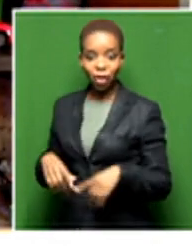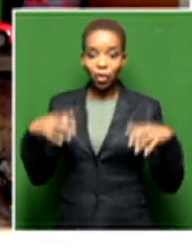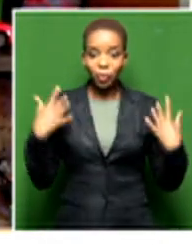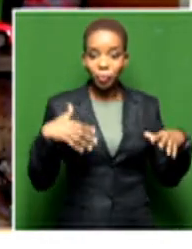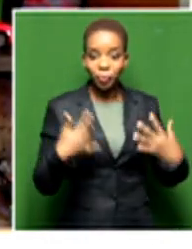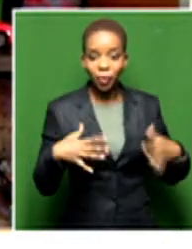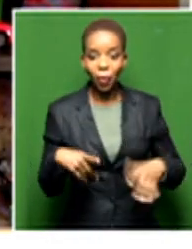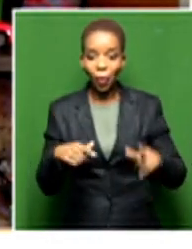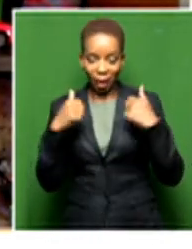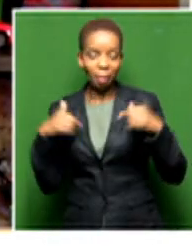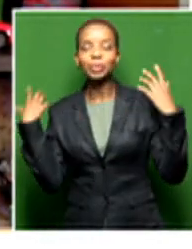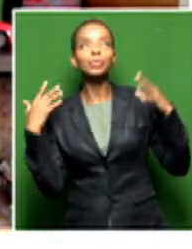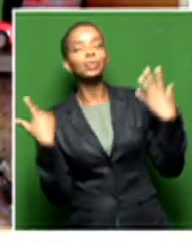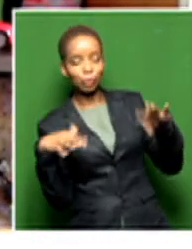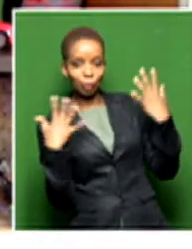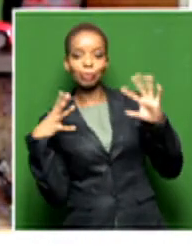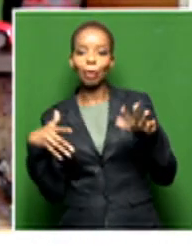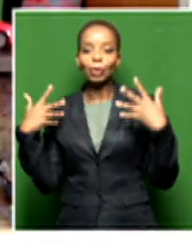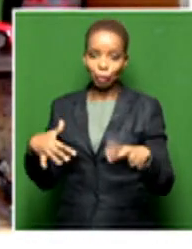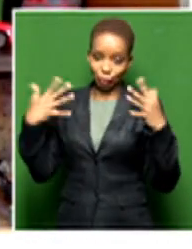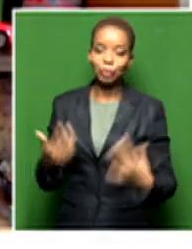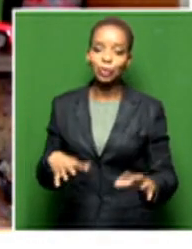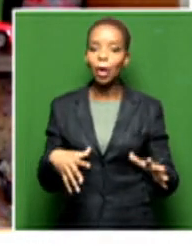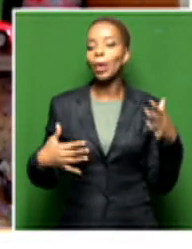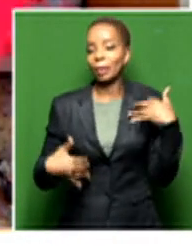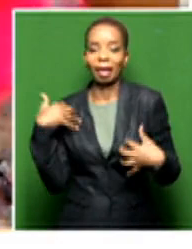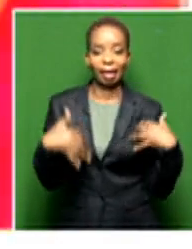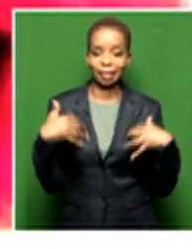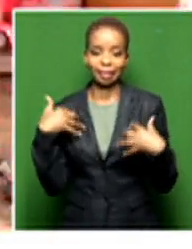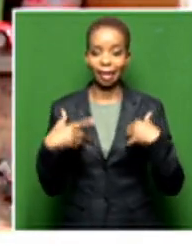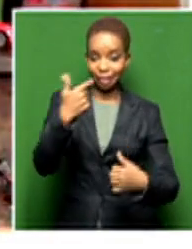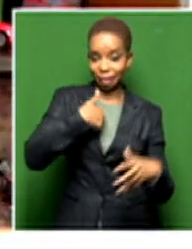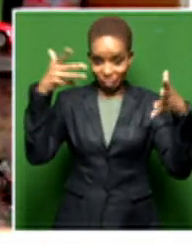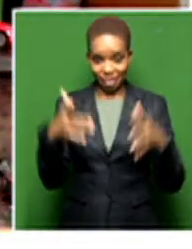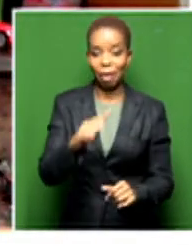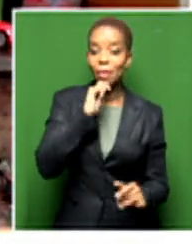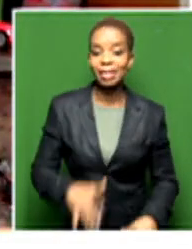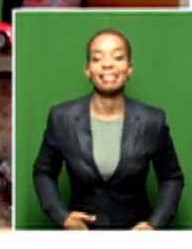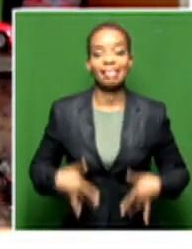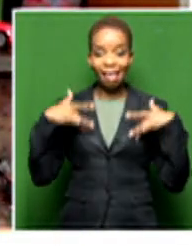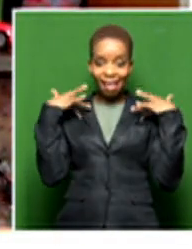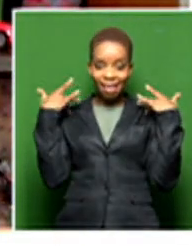Oh, I'm so excited to be on Morning Live!